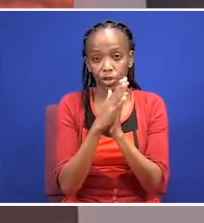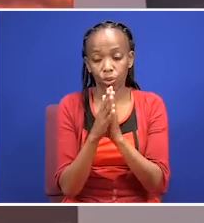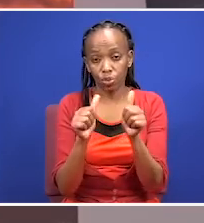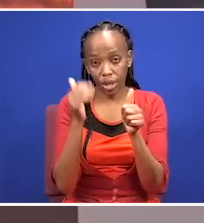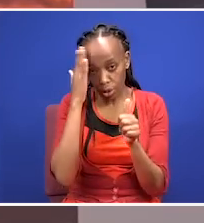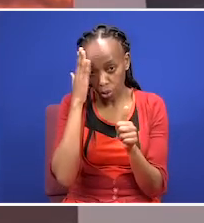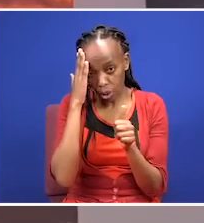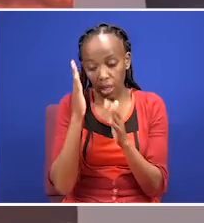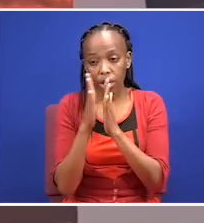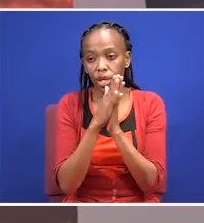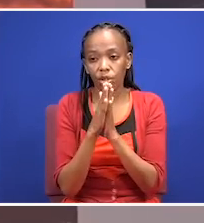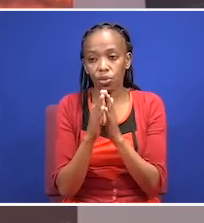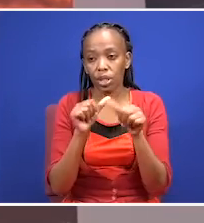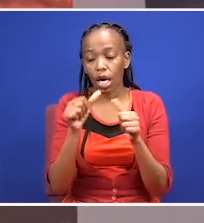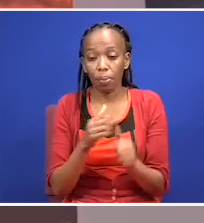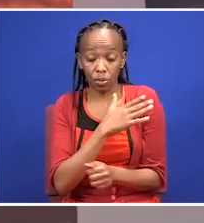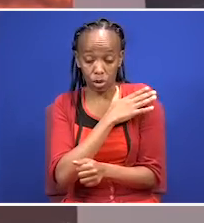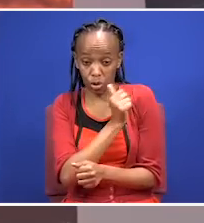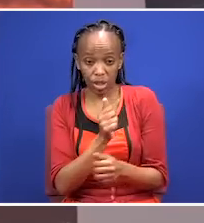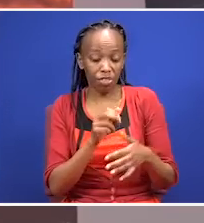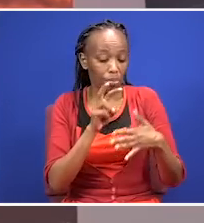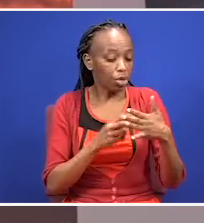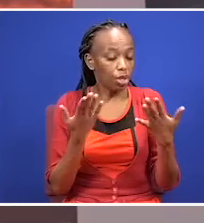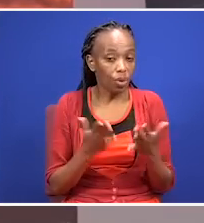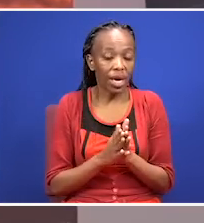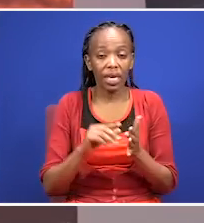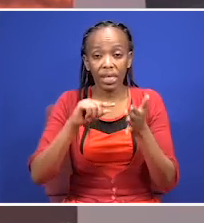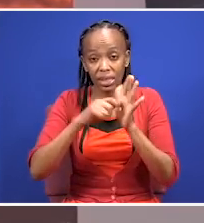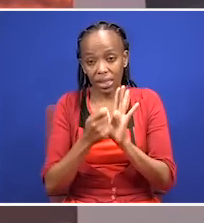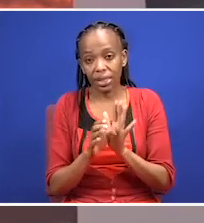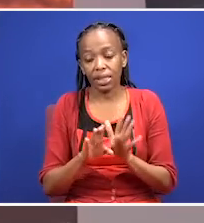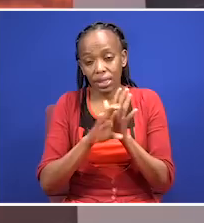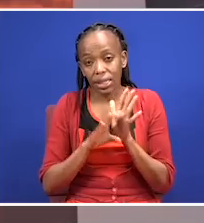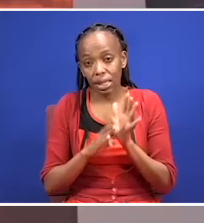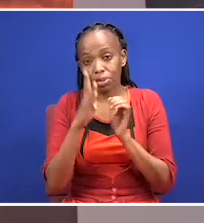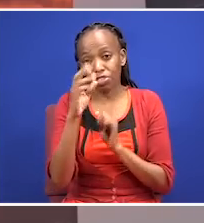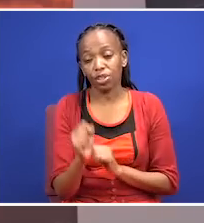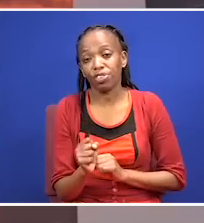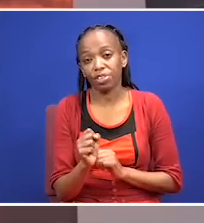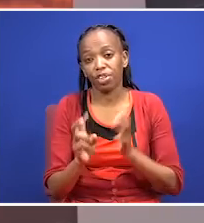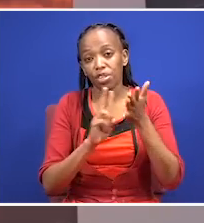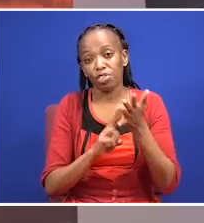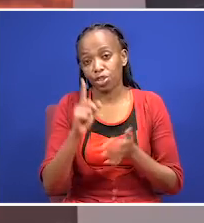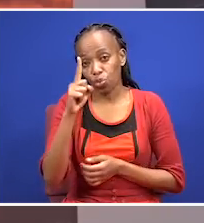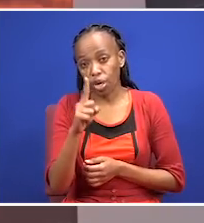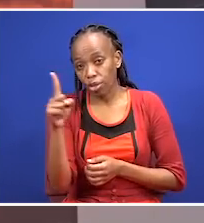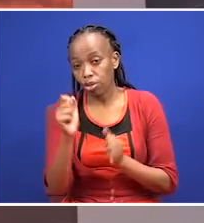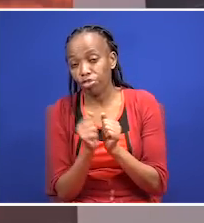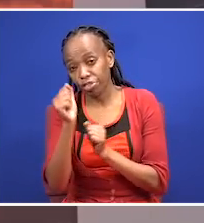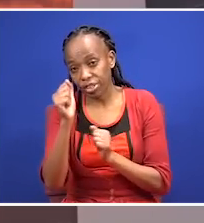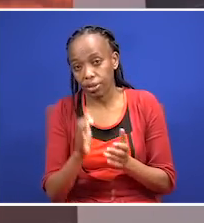known the story of joseph now i'm reading for us from genesis chapter 45 verse 1 to